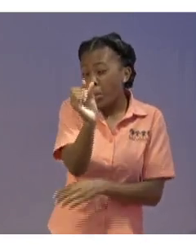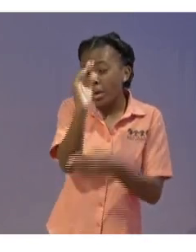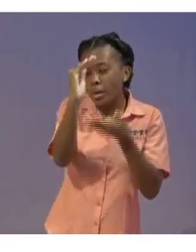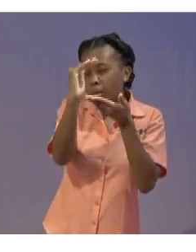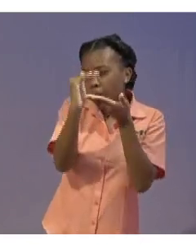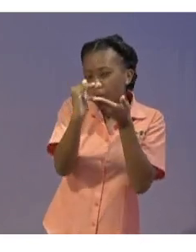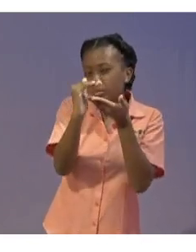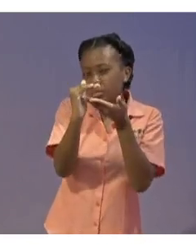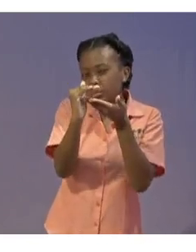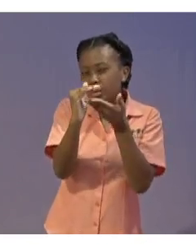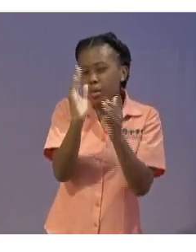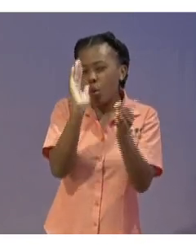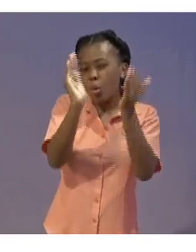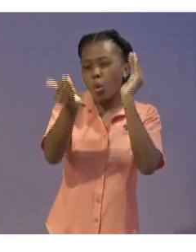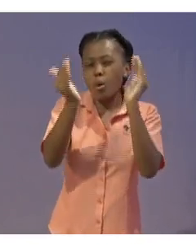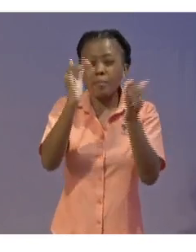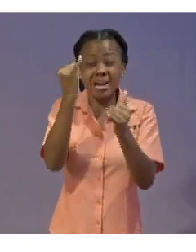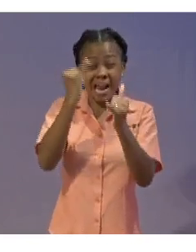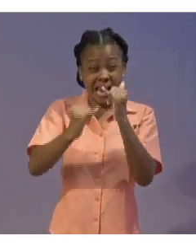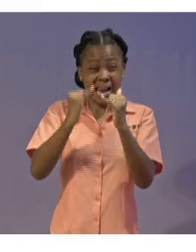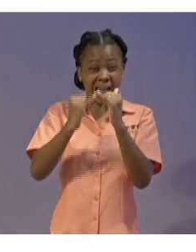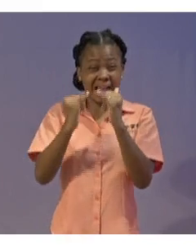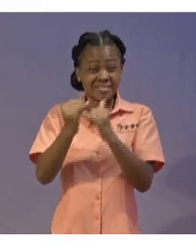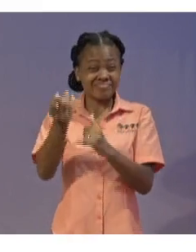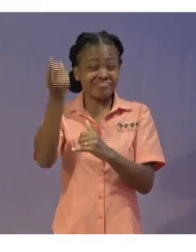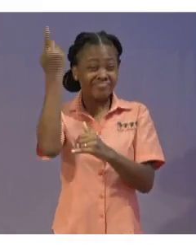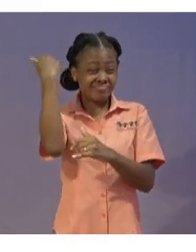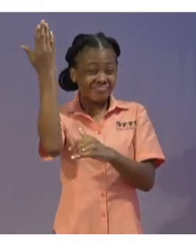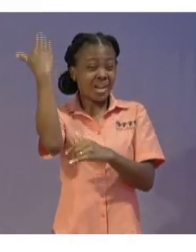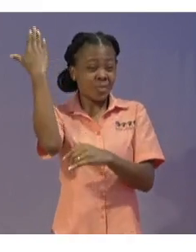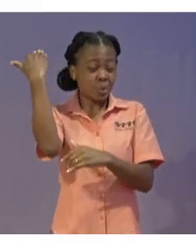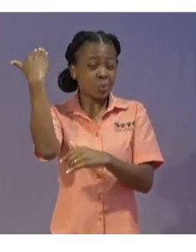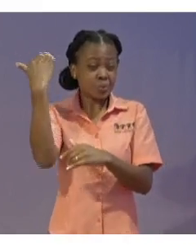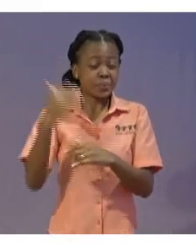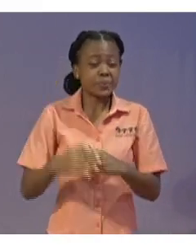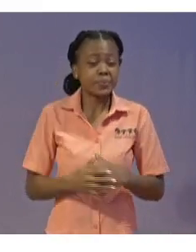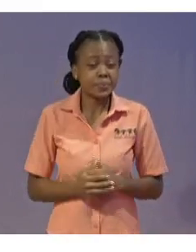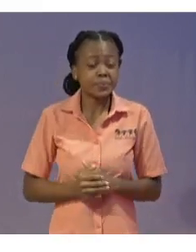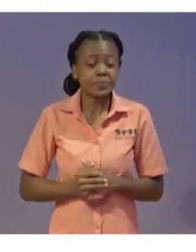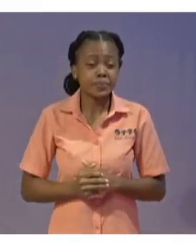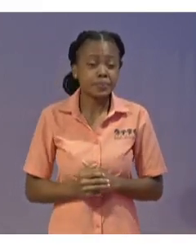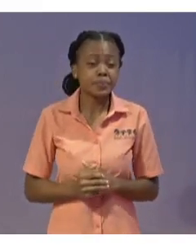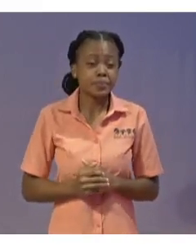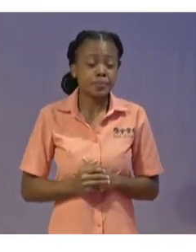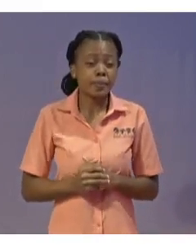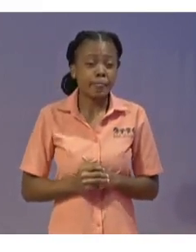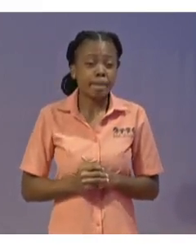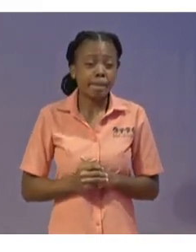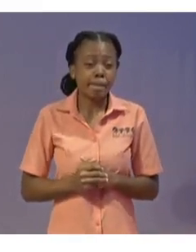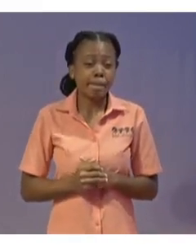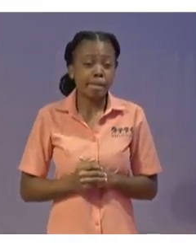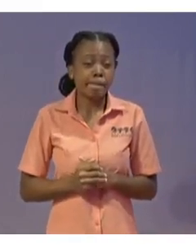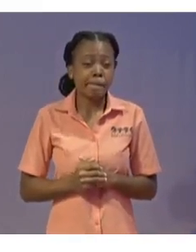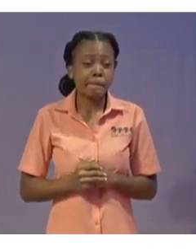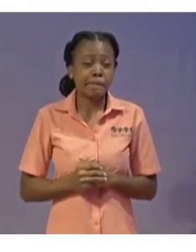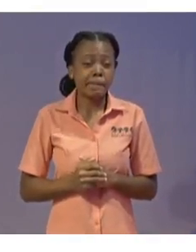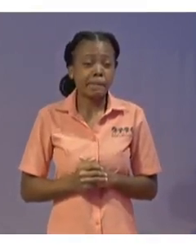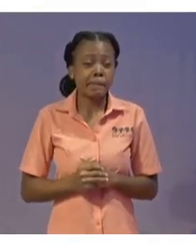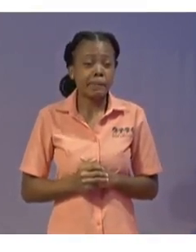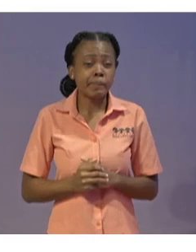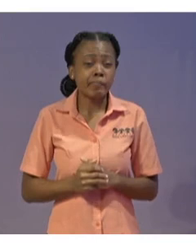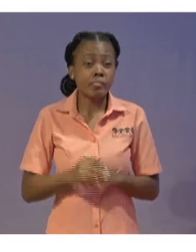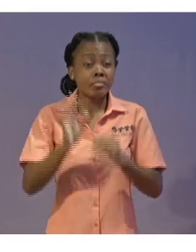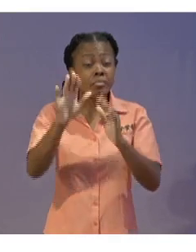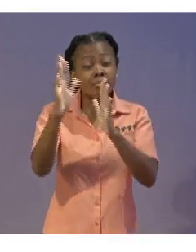couple or the penultimate and the previous week in December. And we're hoping that we can